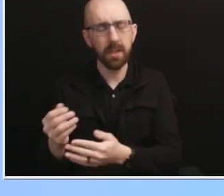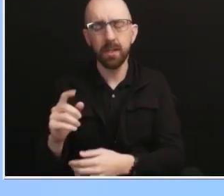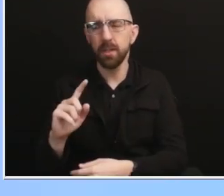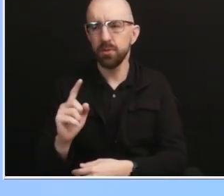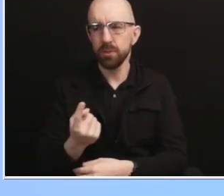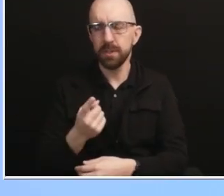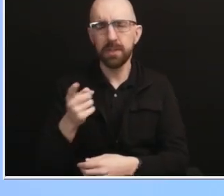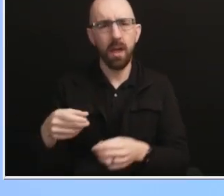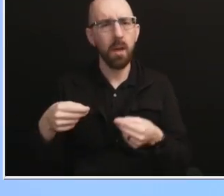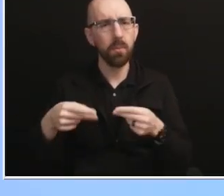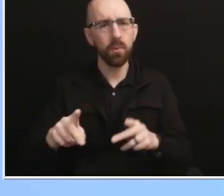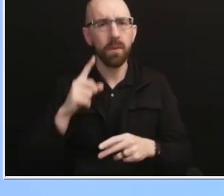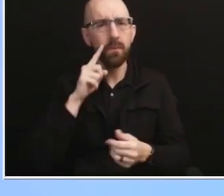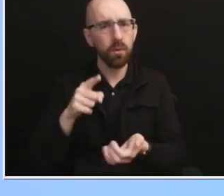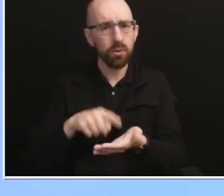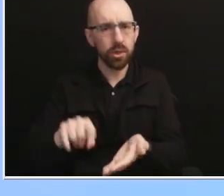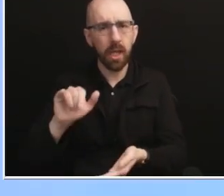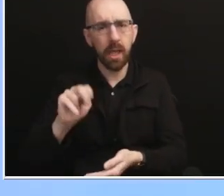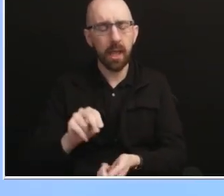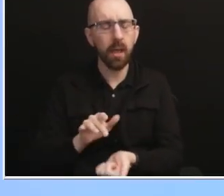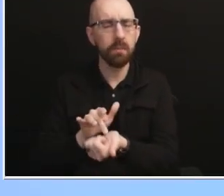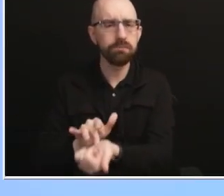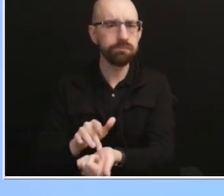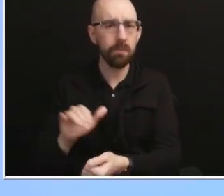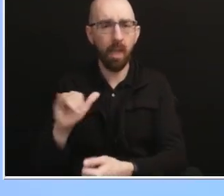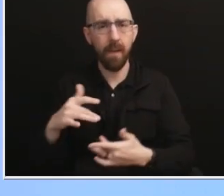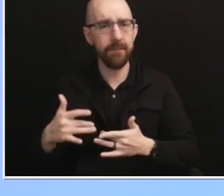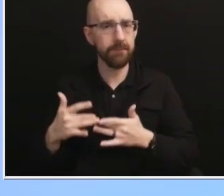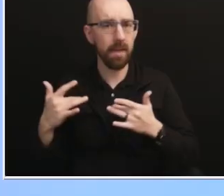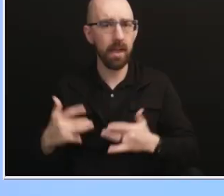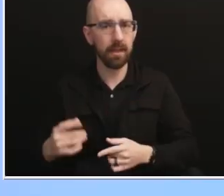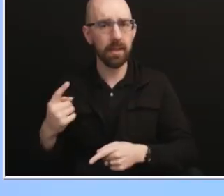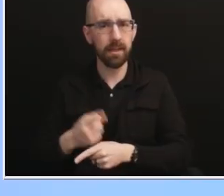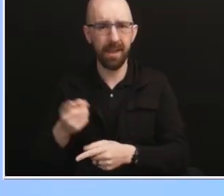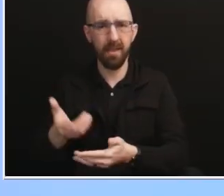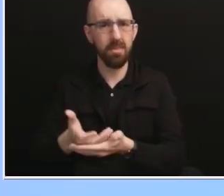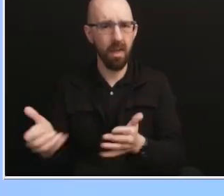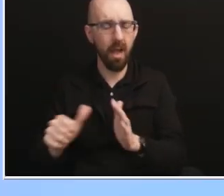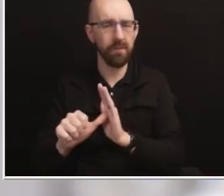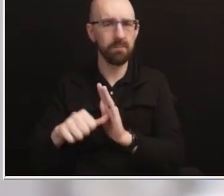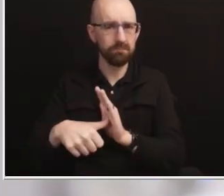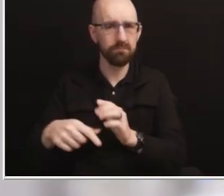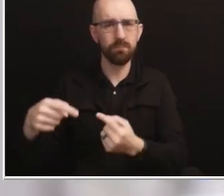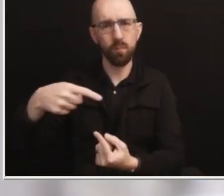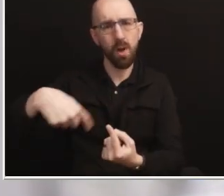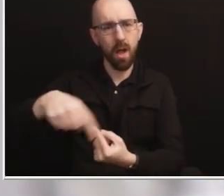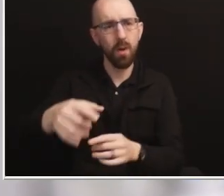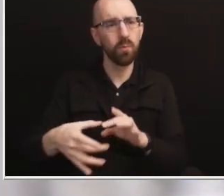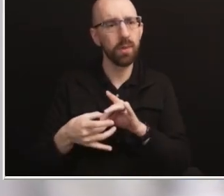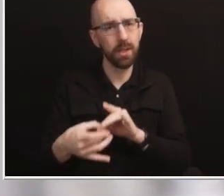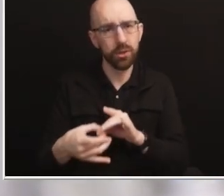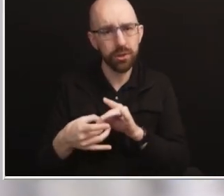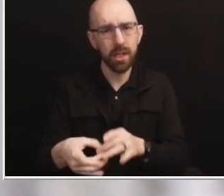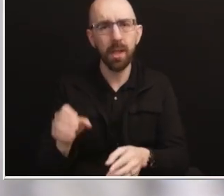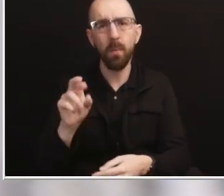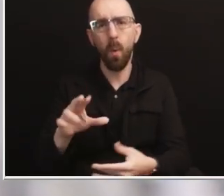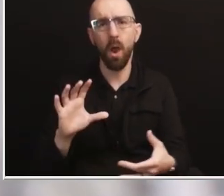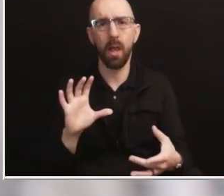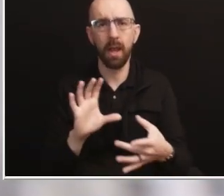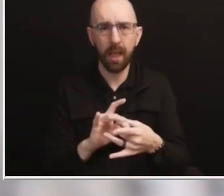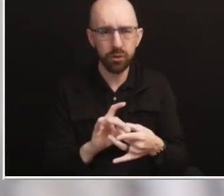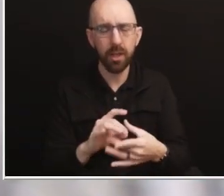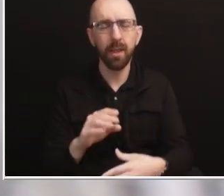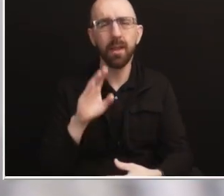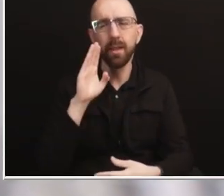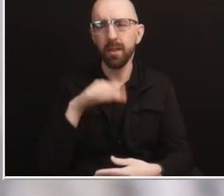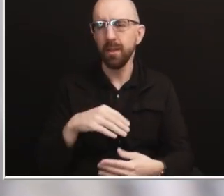for check-in, and something like Valentine's Day where there's so much emphasis on relationships or connection, some people